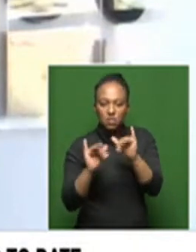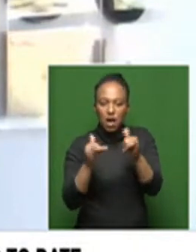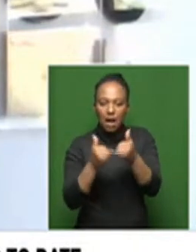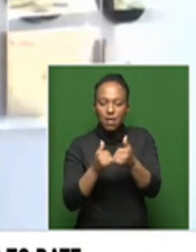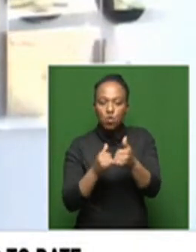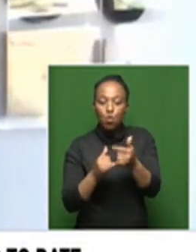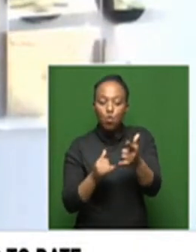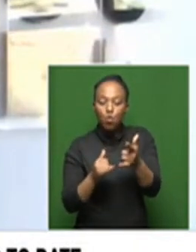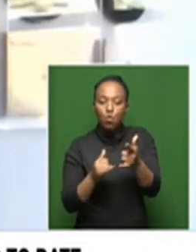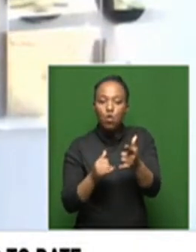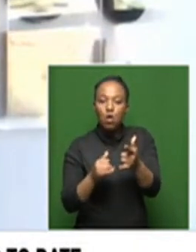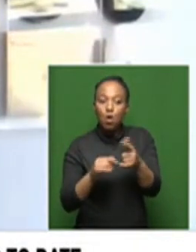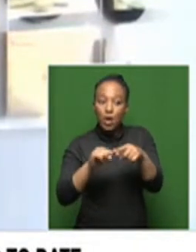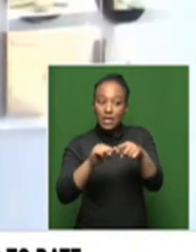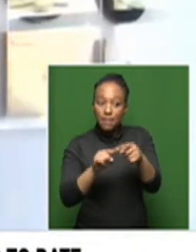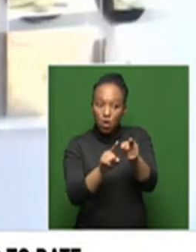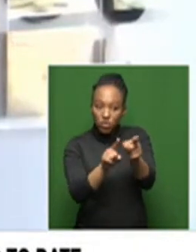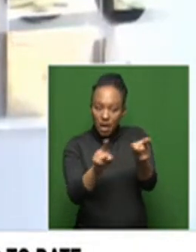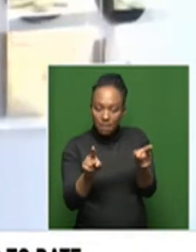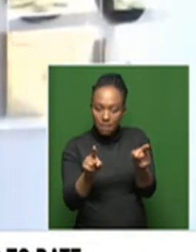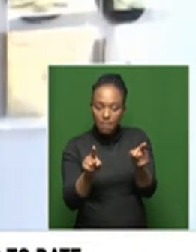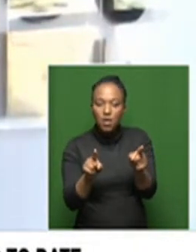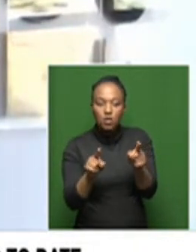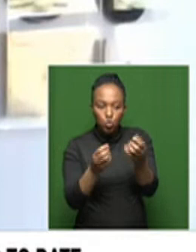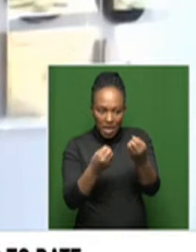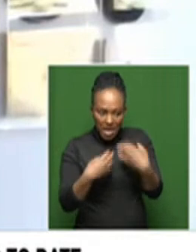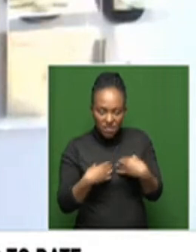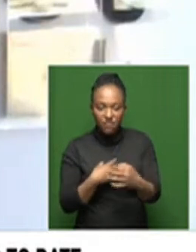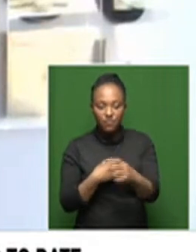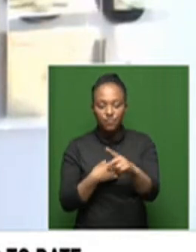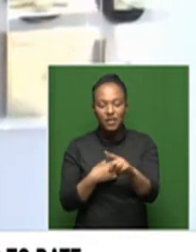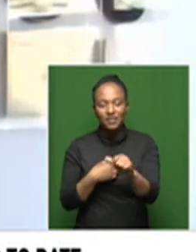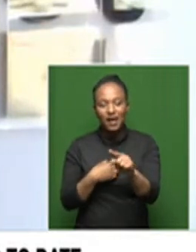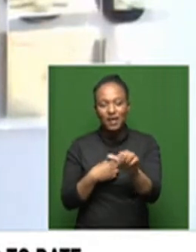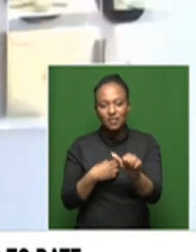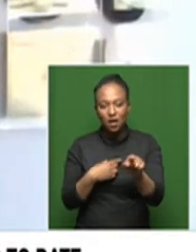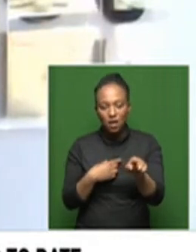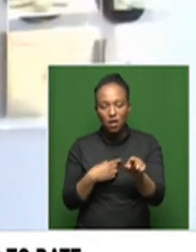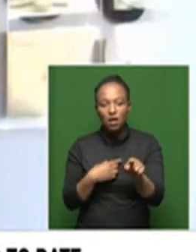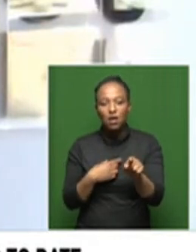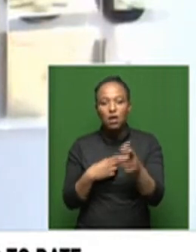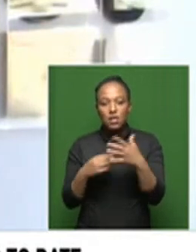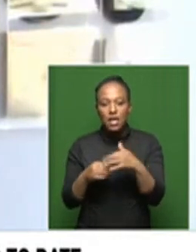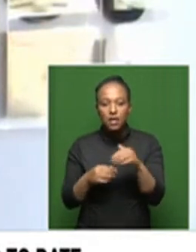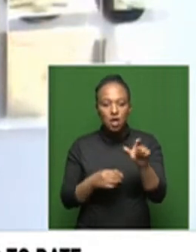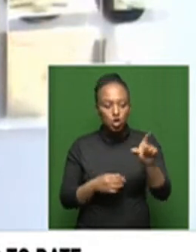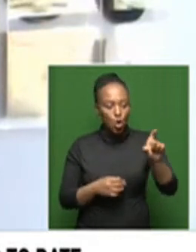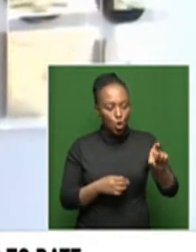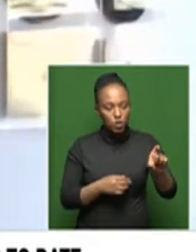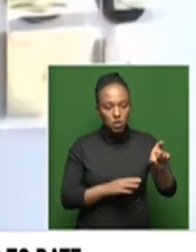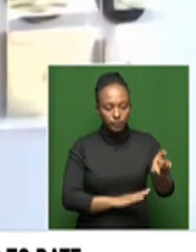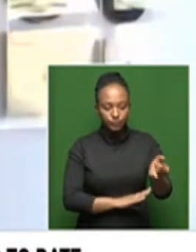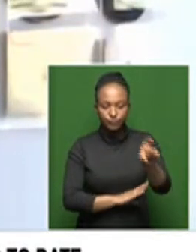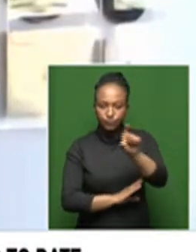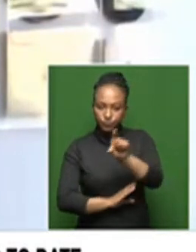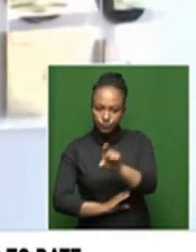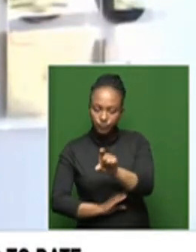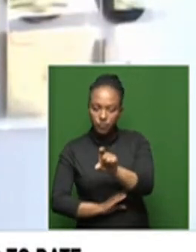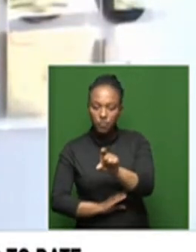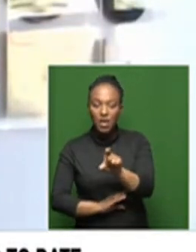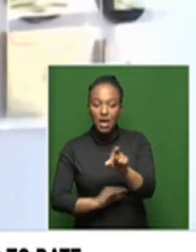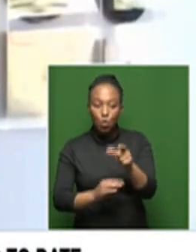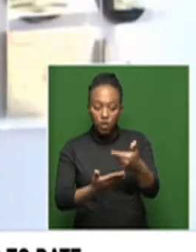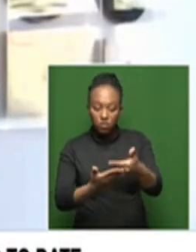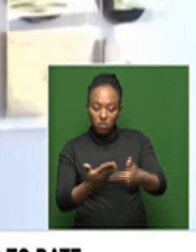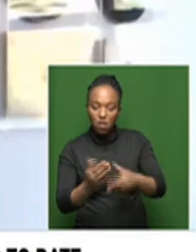these vaccines. We depend on them to generate the data, which they then put into a dossier and they present to us. And they present a lot of